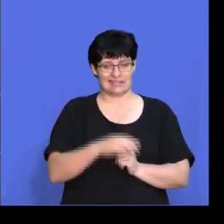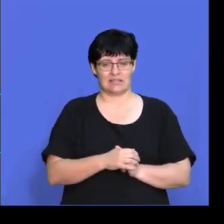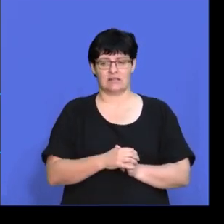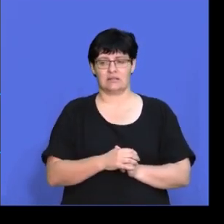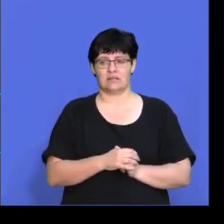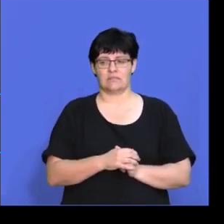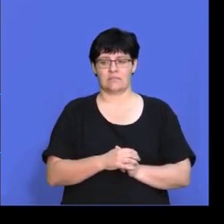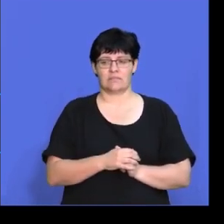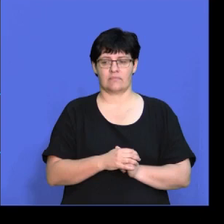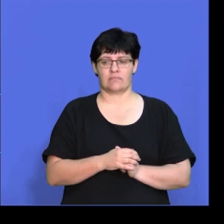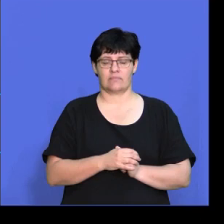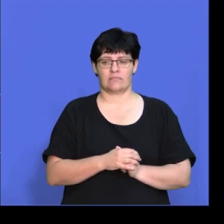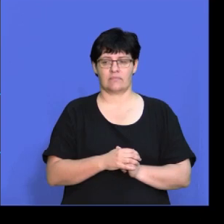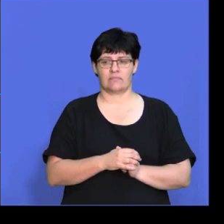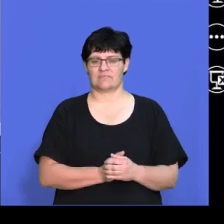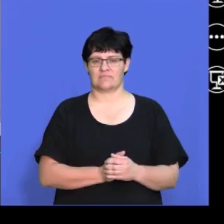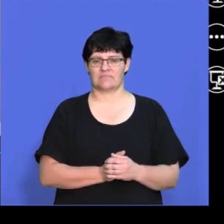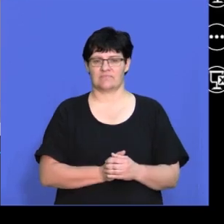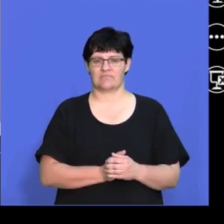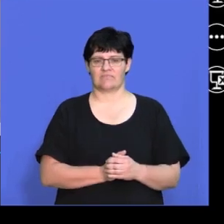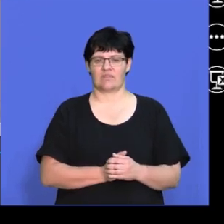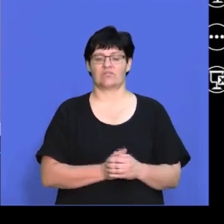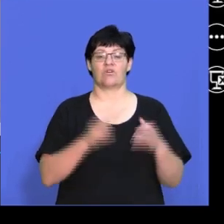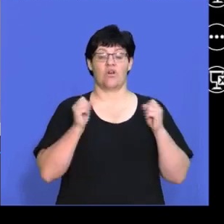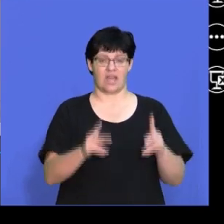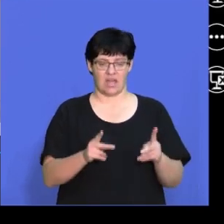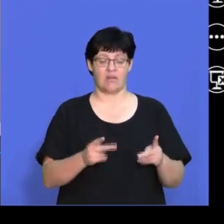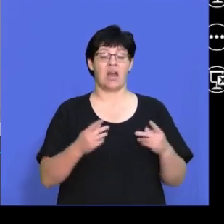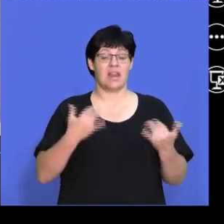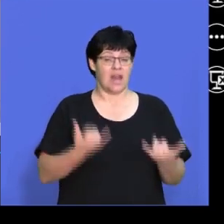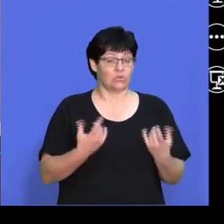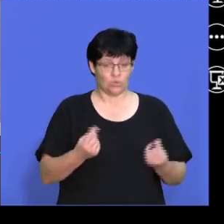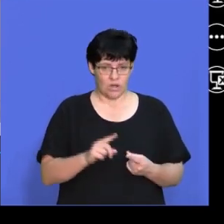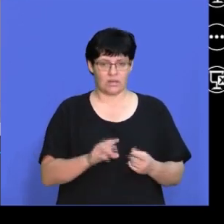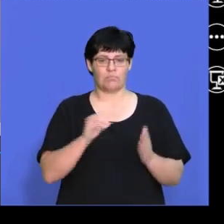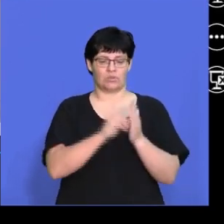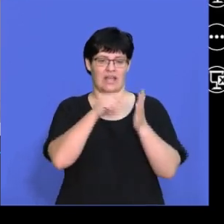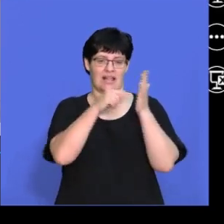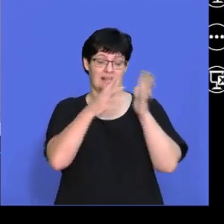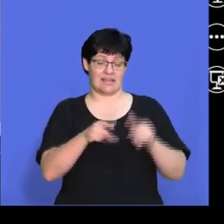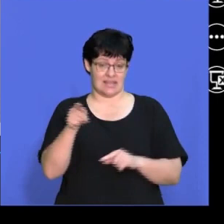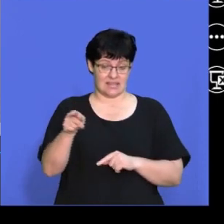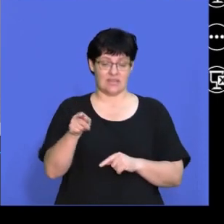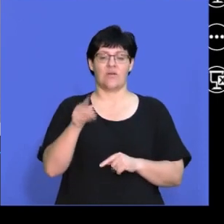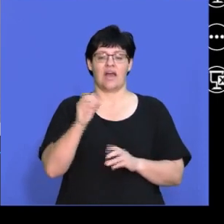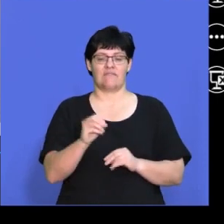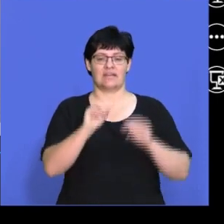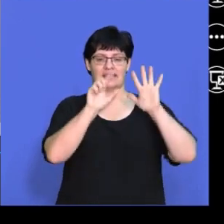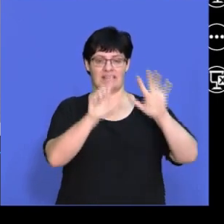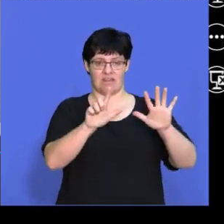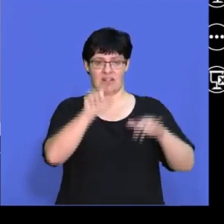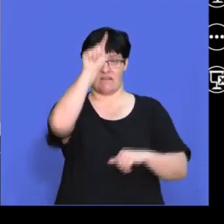2 times 1 is equal to 7 factorial. All right, so all we need to do now is put that on our calculator. So we've got